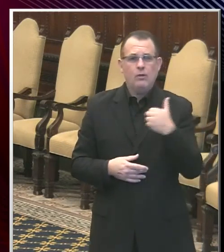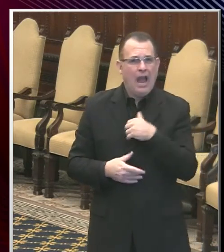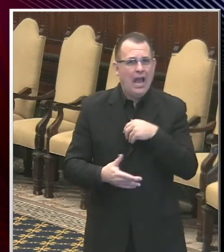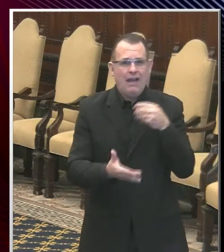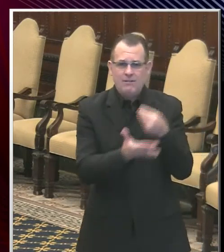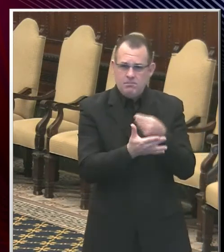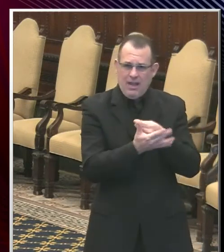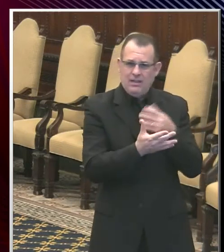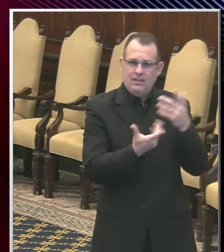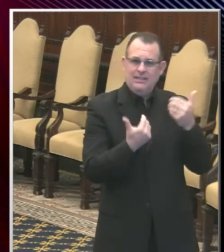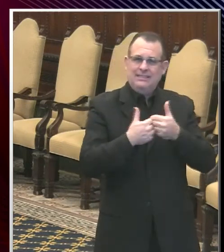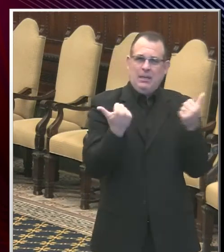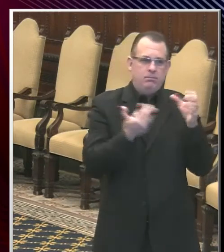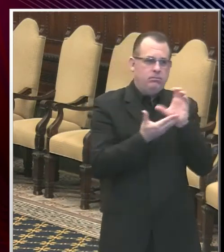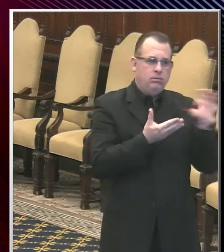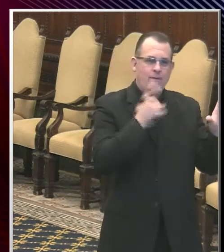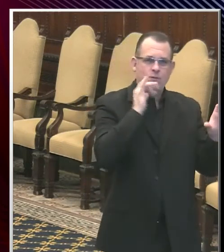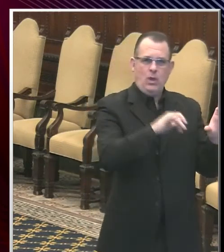them.